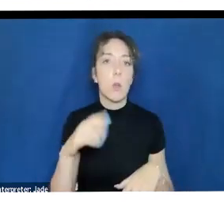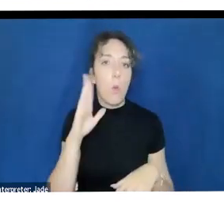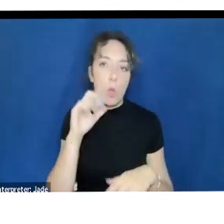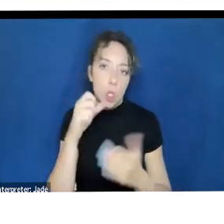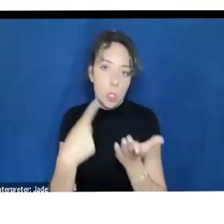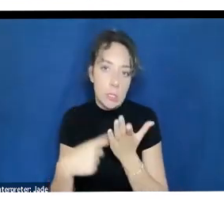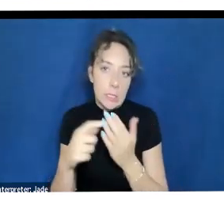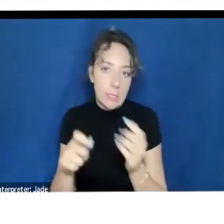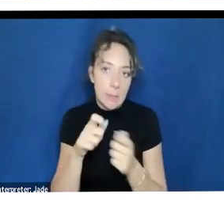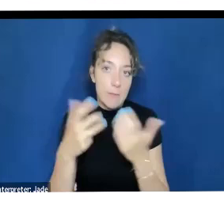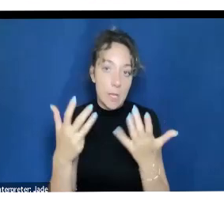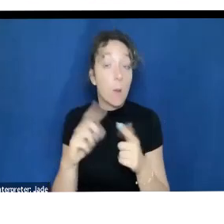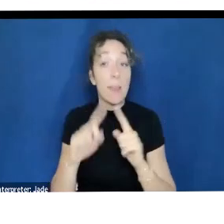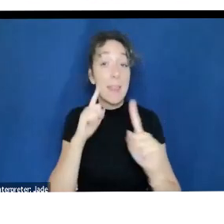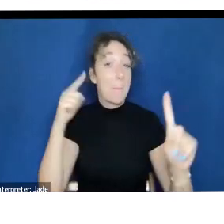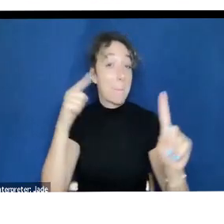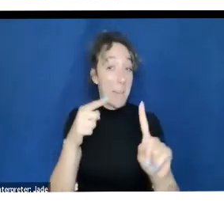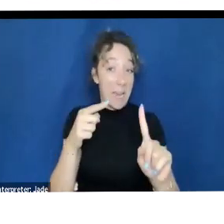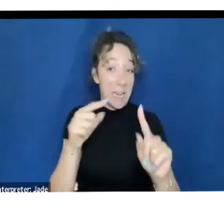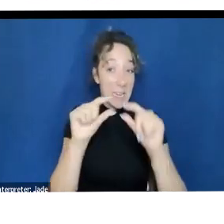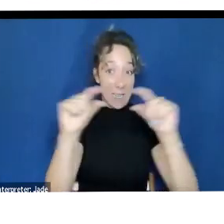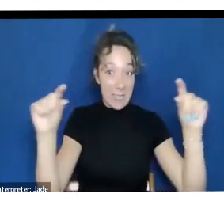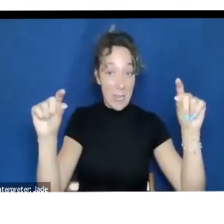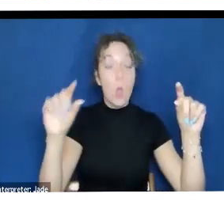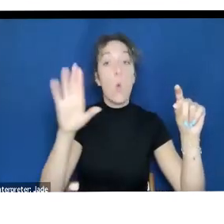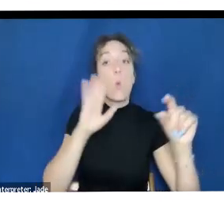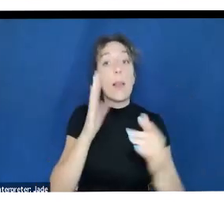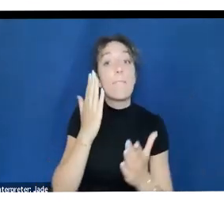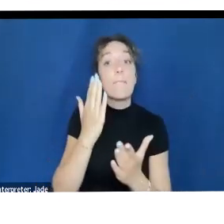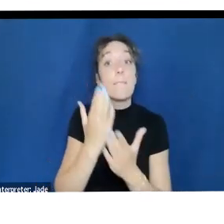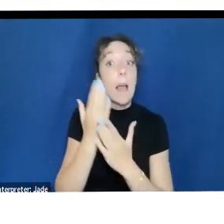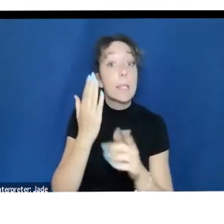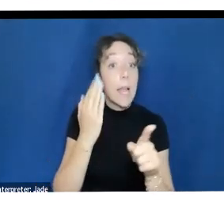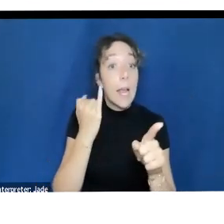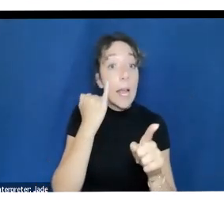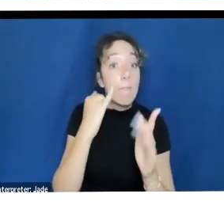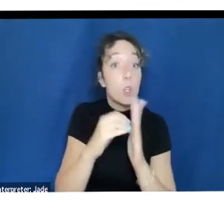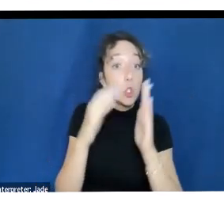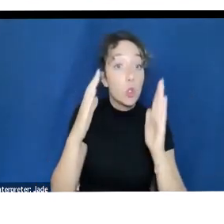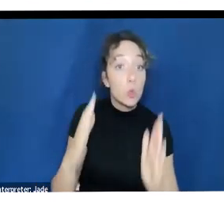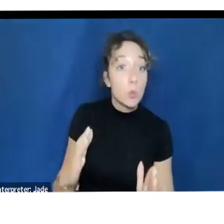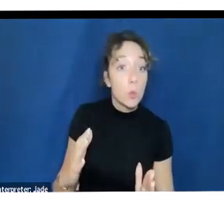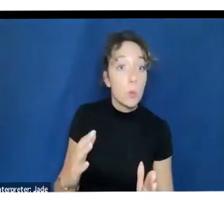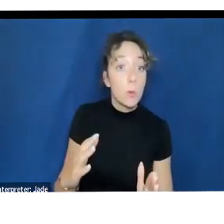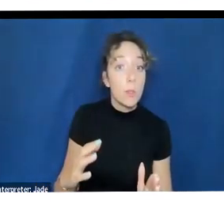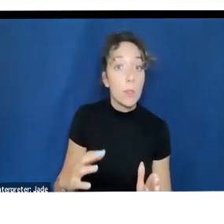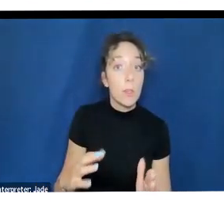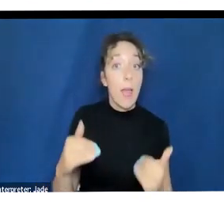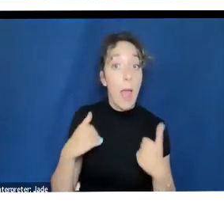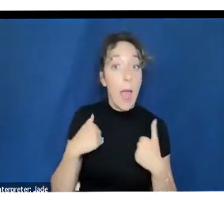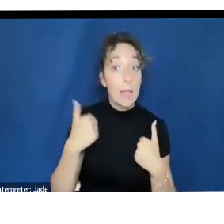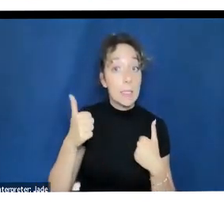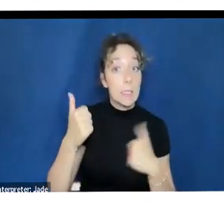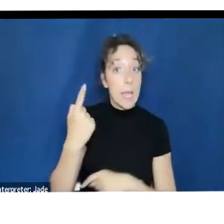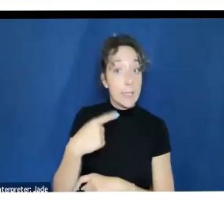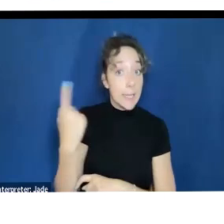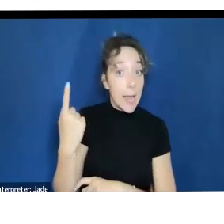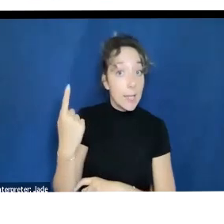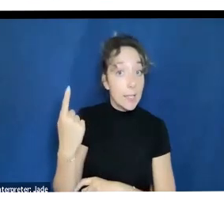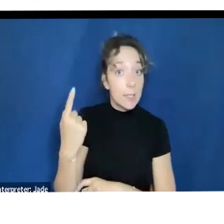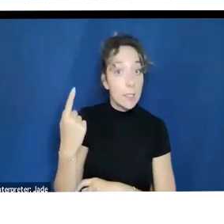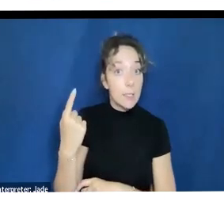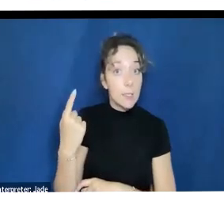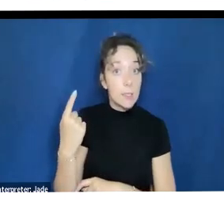but the main validation will be that we will validate whether or not a student has 10 days, that the field